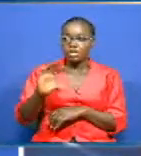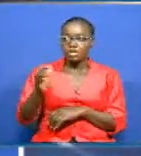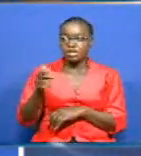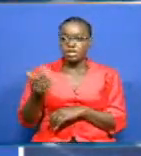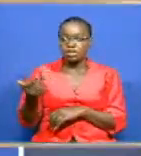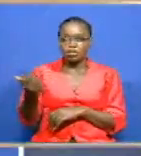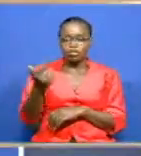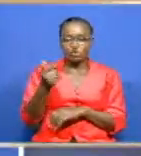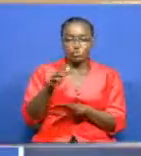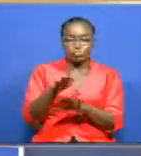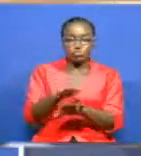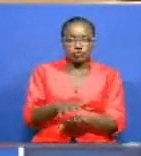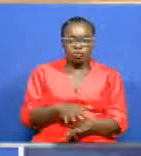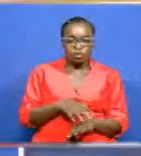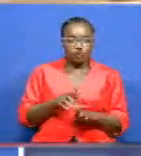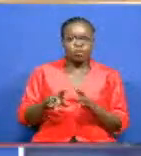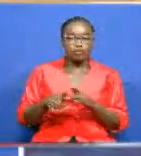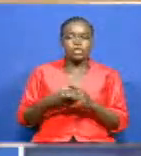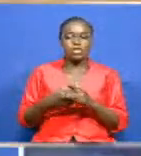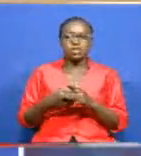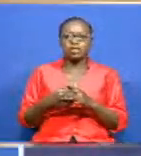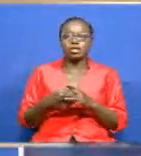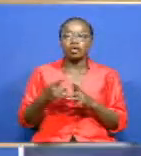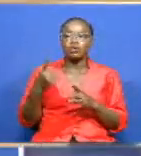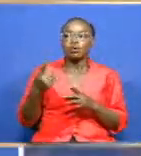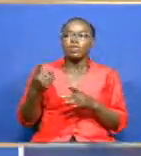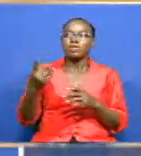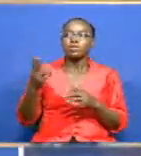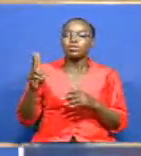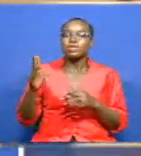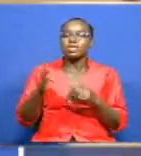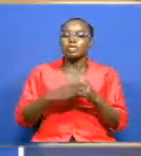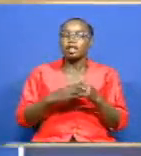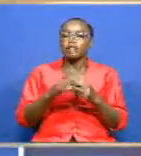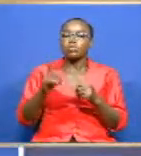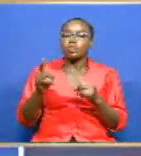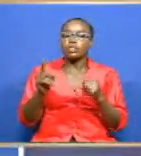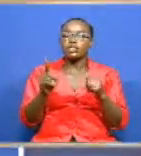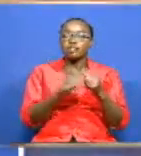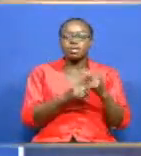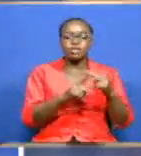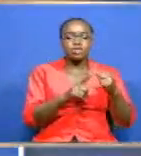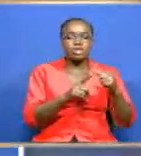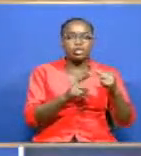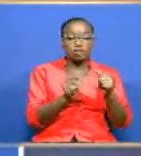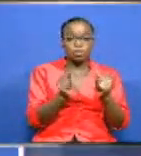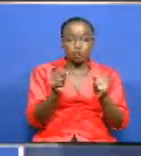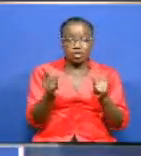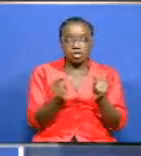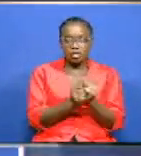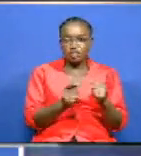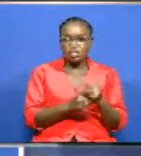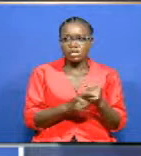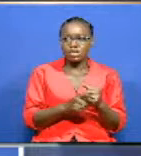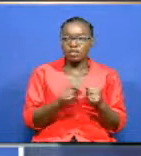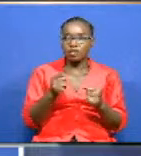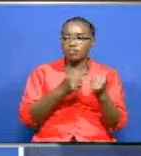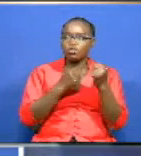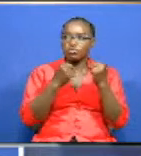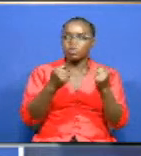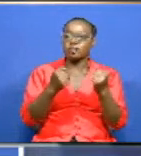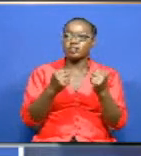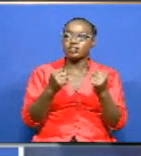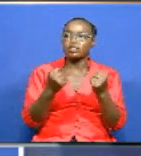overcame a slow start and pulled away for 129-116 victory over the Brooklyn Nets. I thought the second quarter